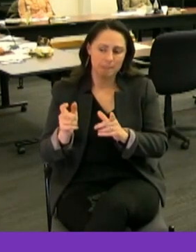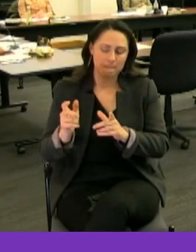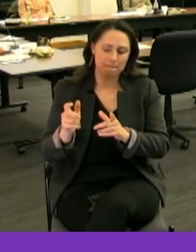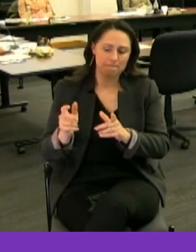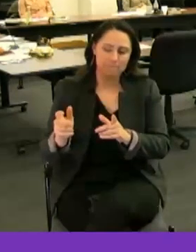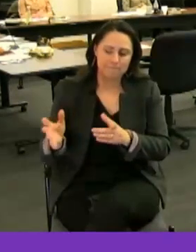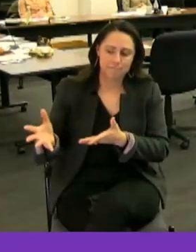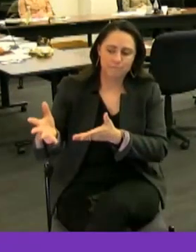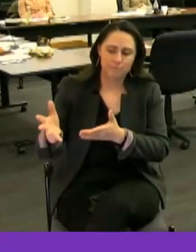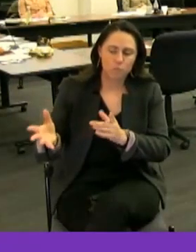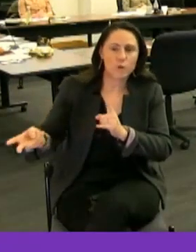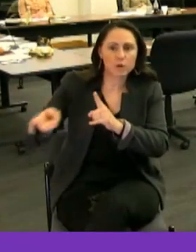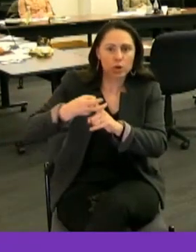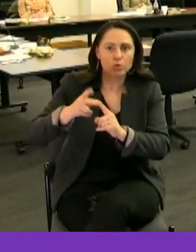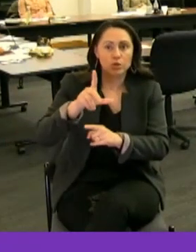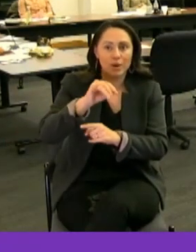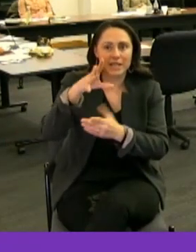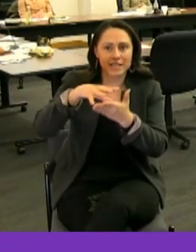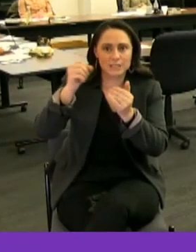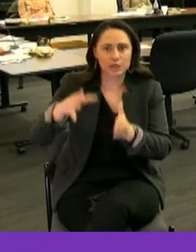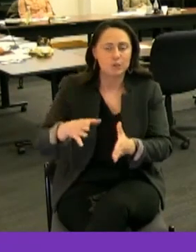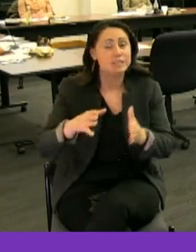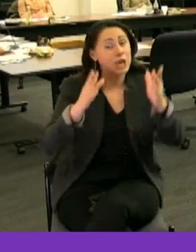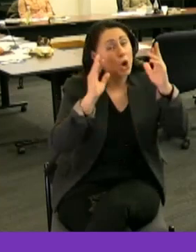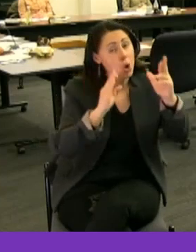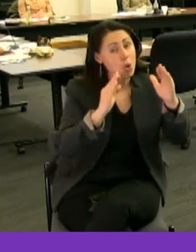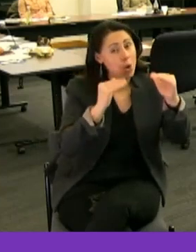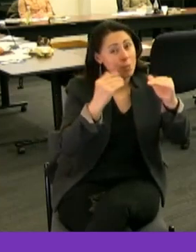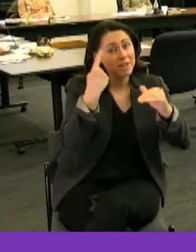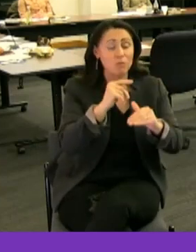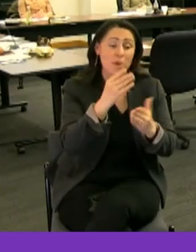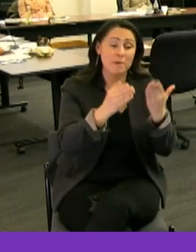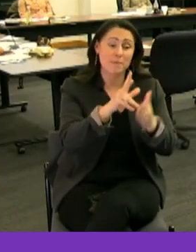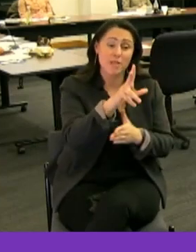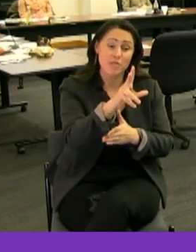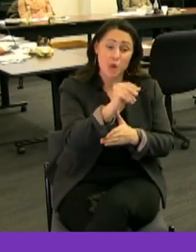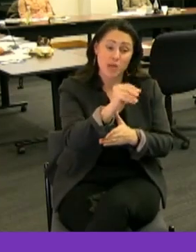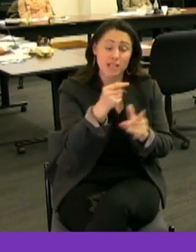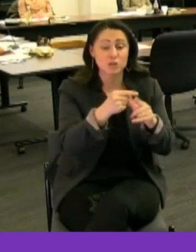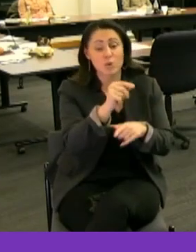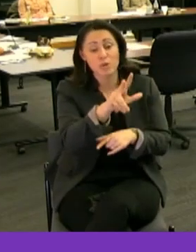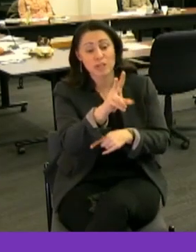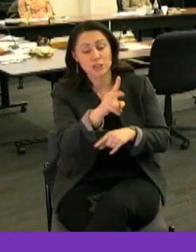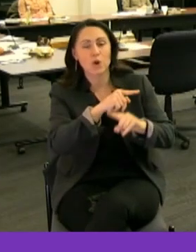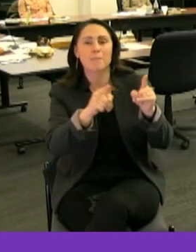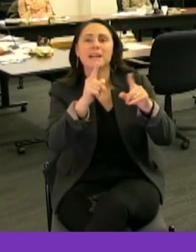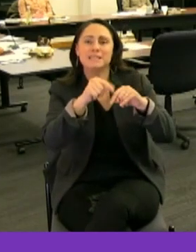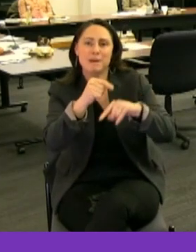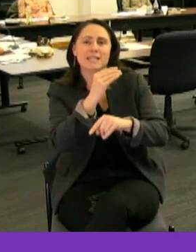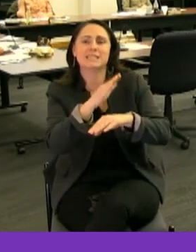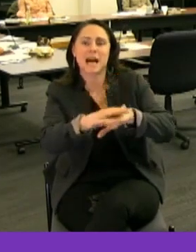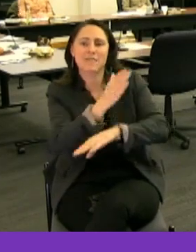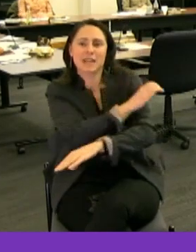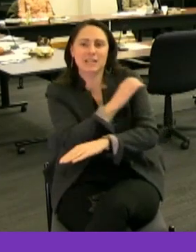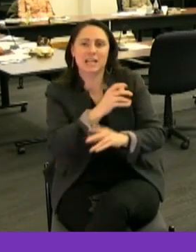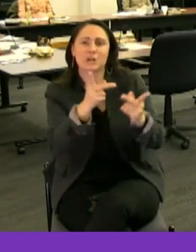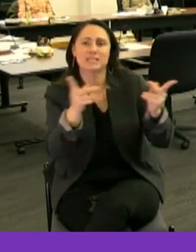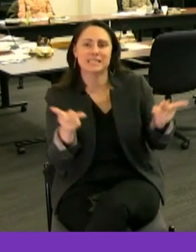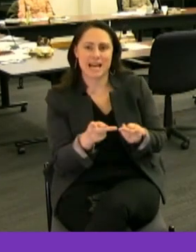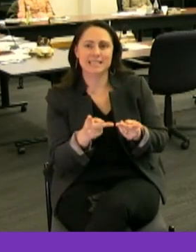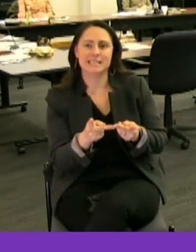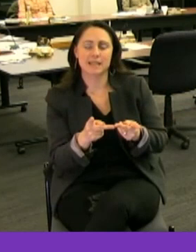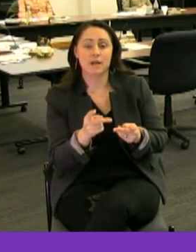students, eventually we hope to have cohorts of 30 to 32, but that will depend on our clinical sites.